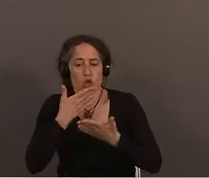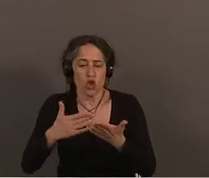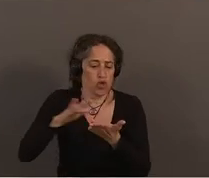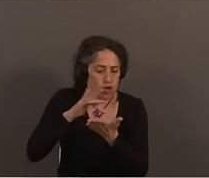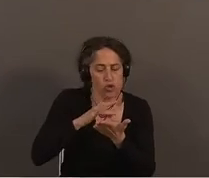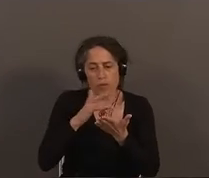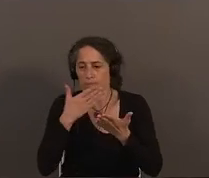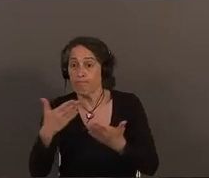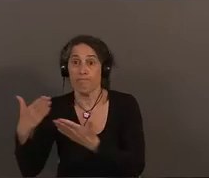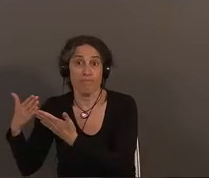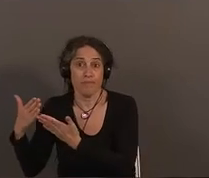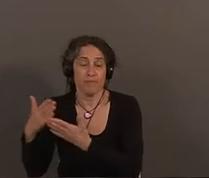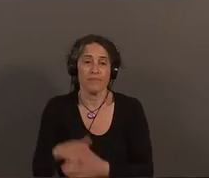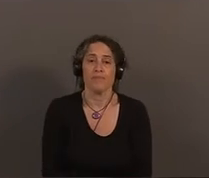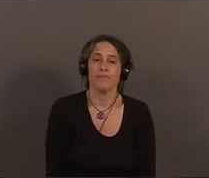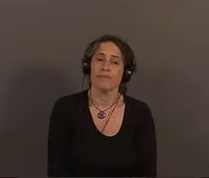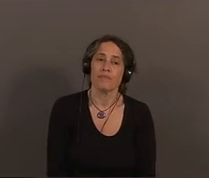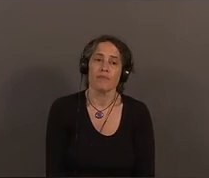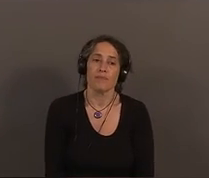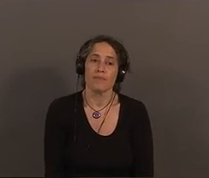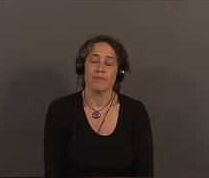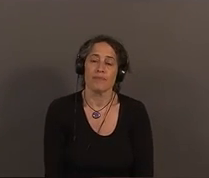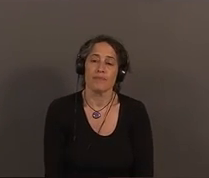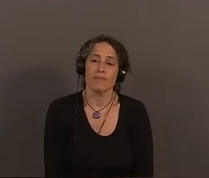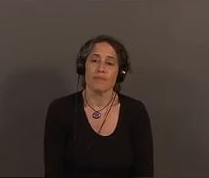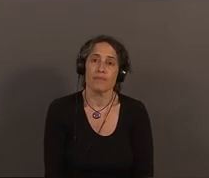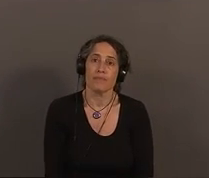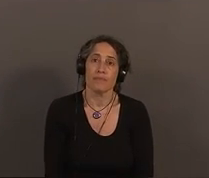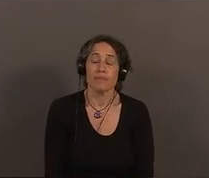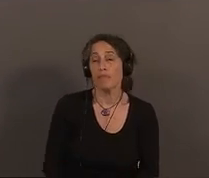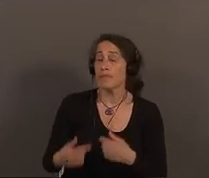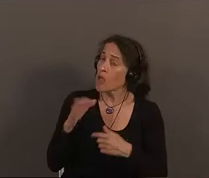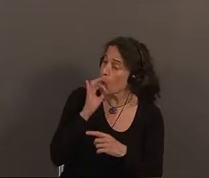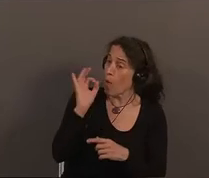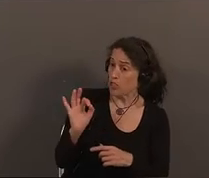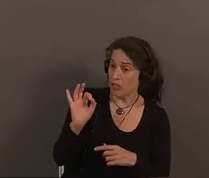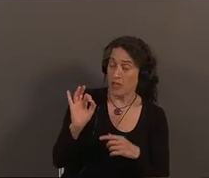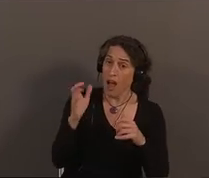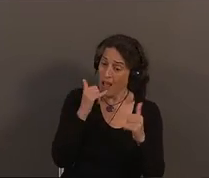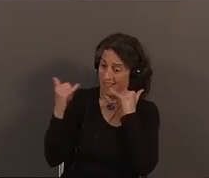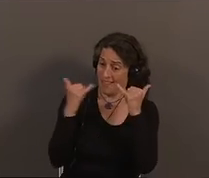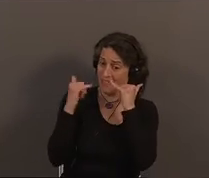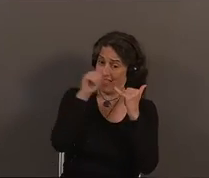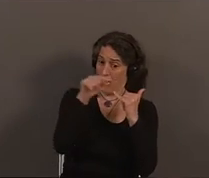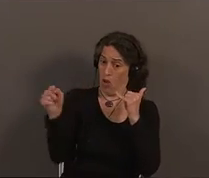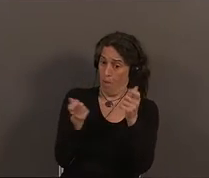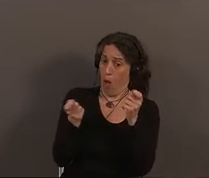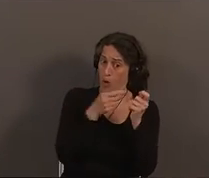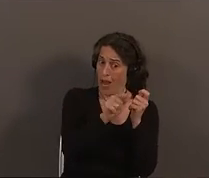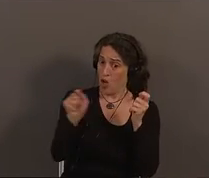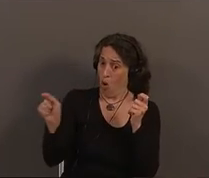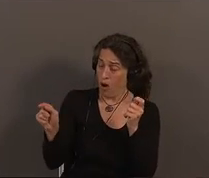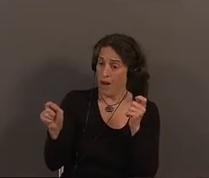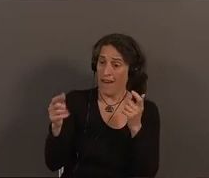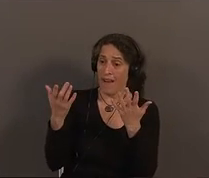There's obviously a loss of revenue for operators in Europe with this new free